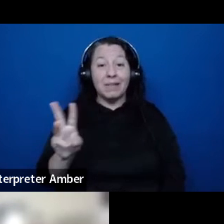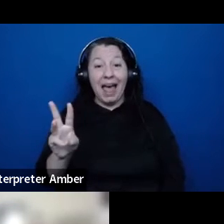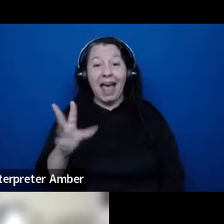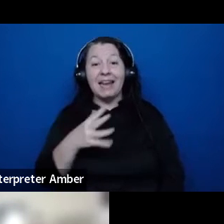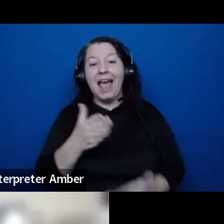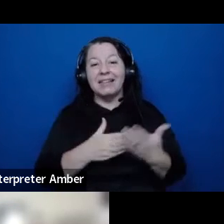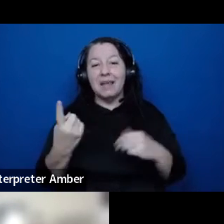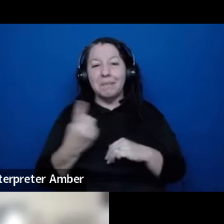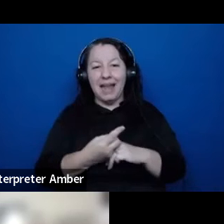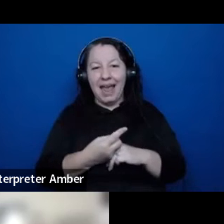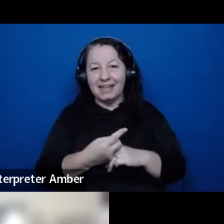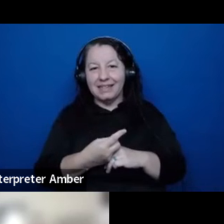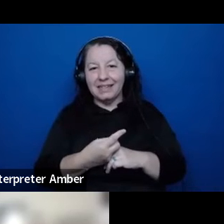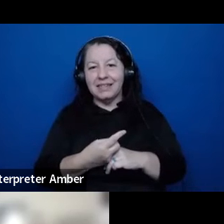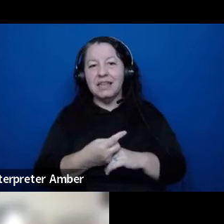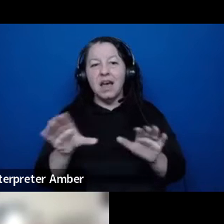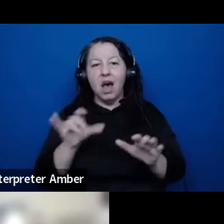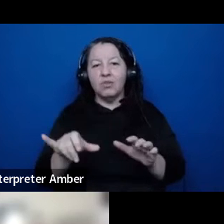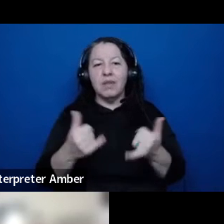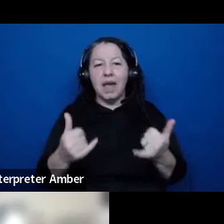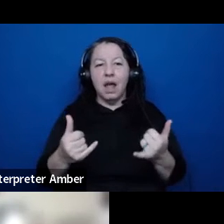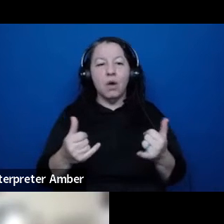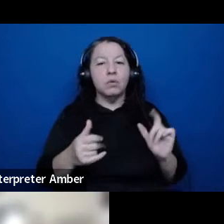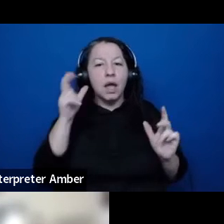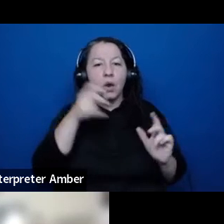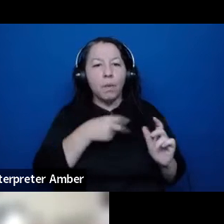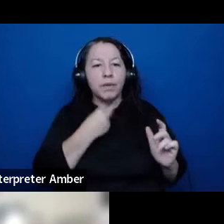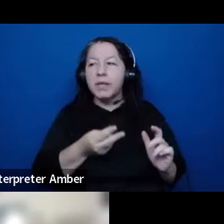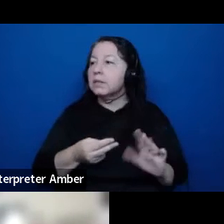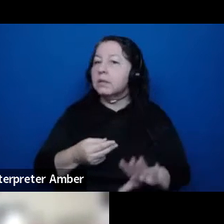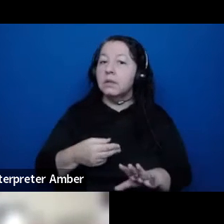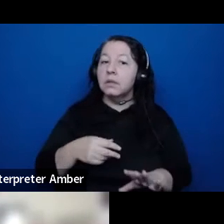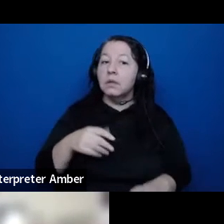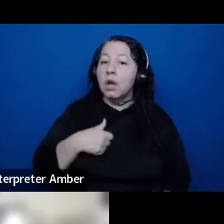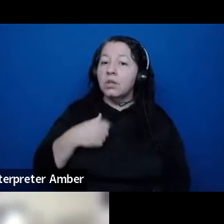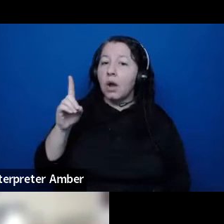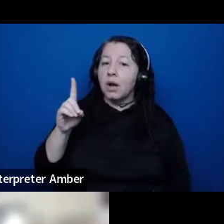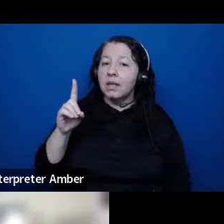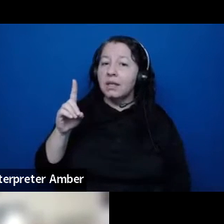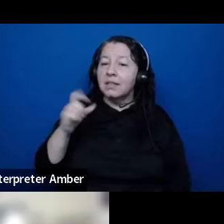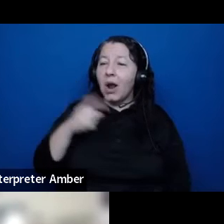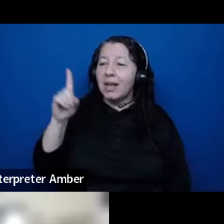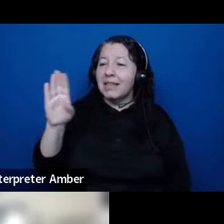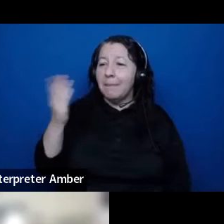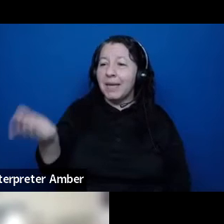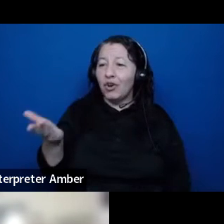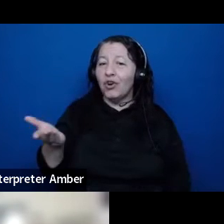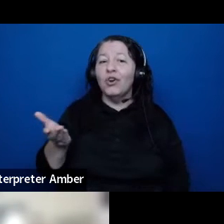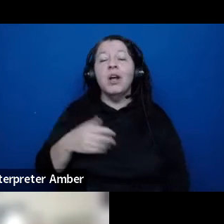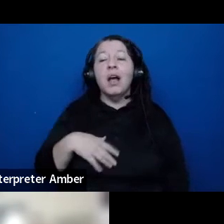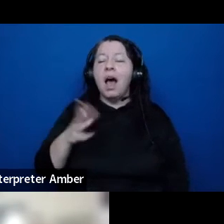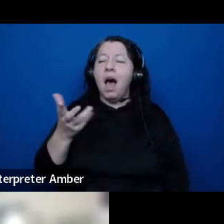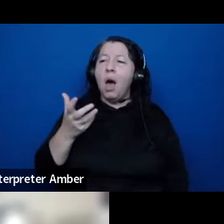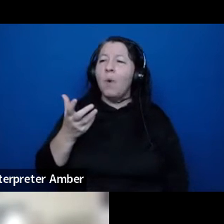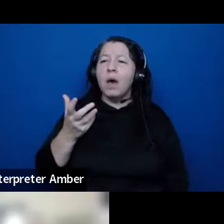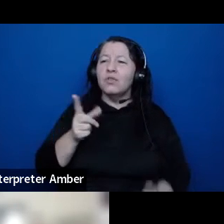which I can do. I'll do that now and then. Go ahead. Oh, sorry. I'm sorry, this is Deb. I was gonna just